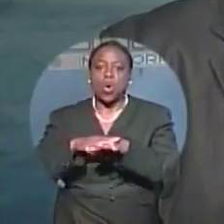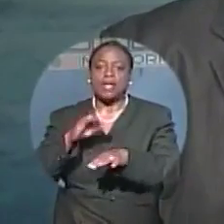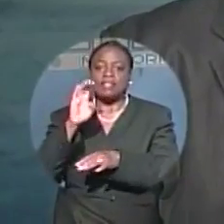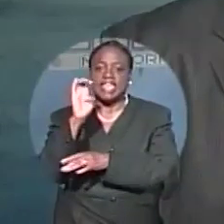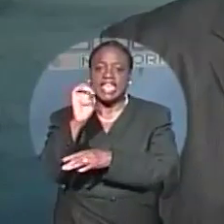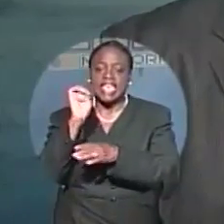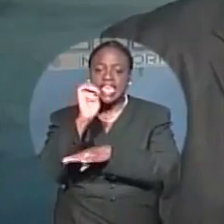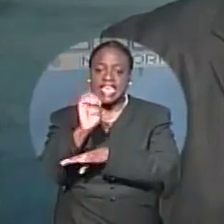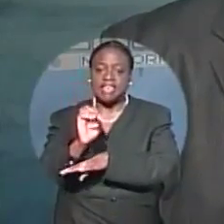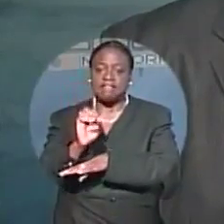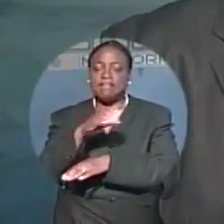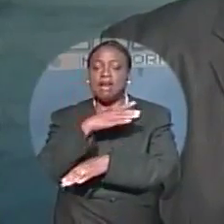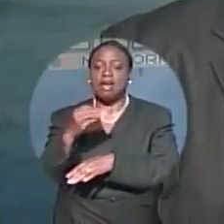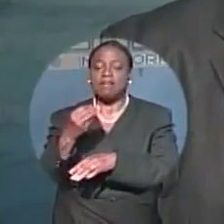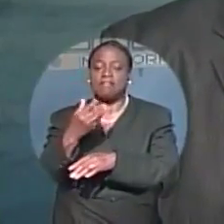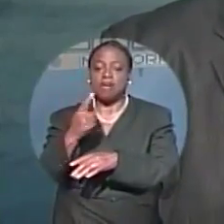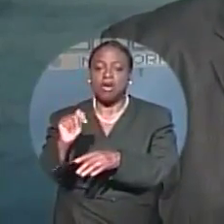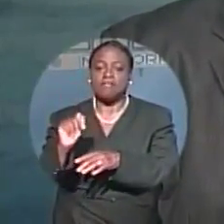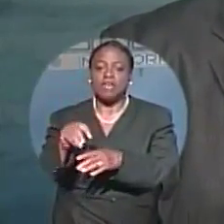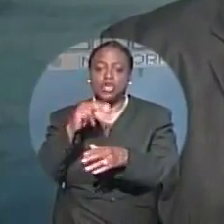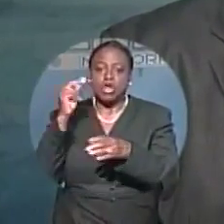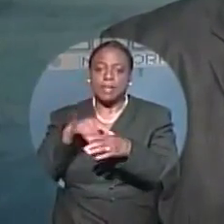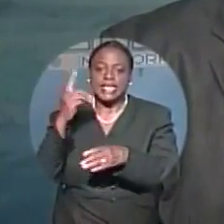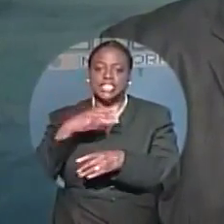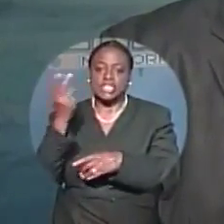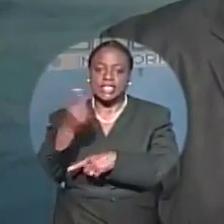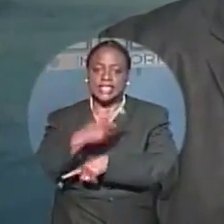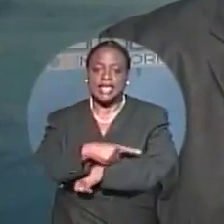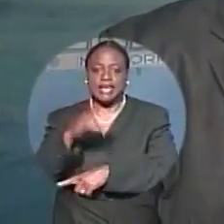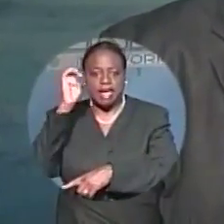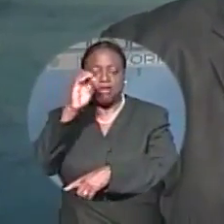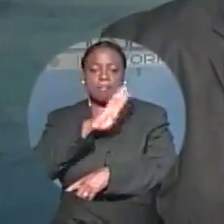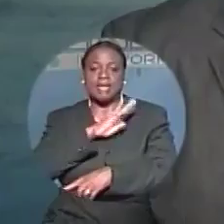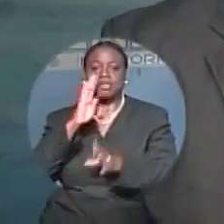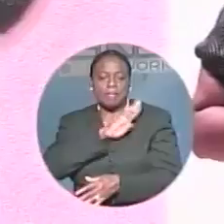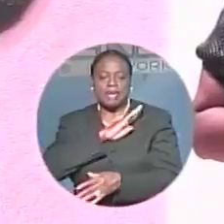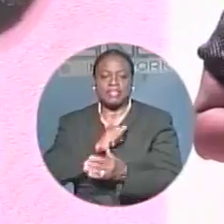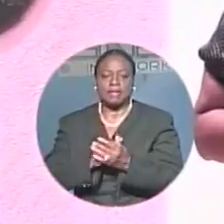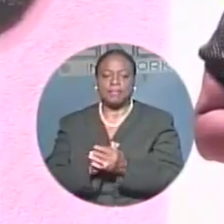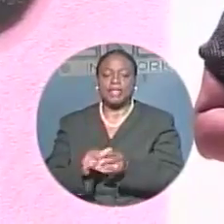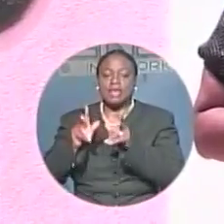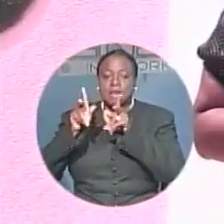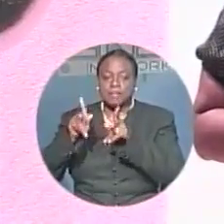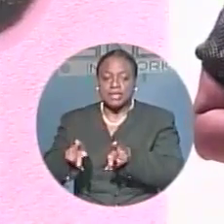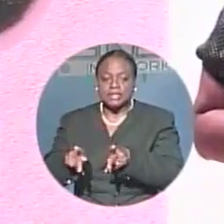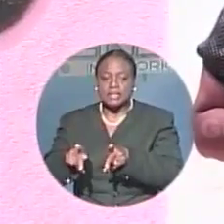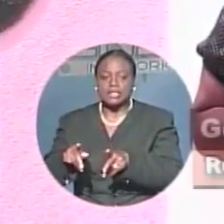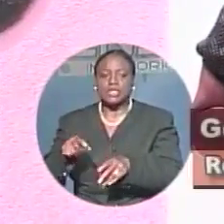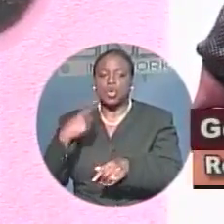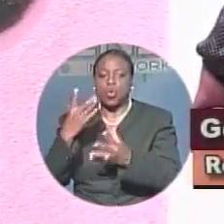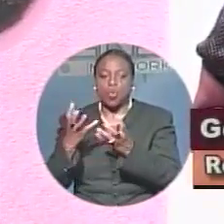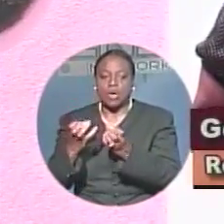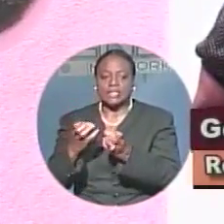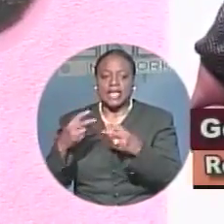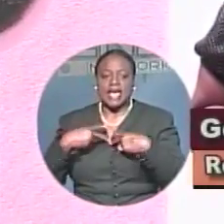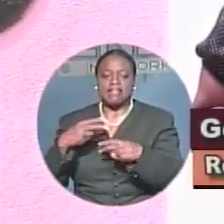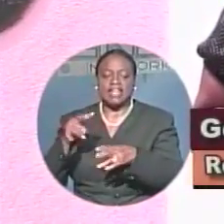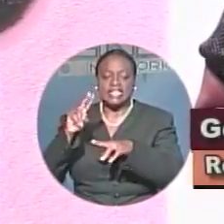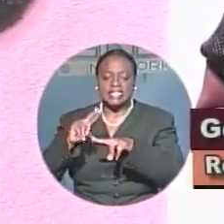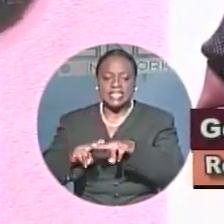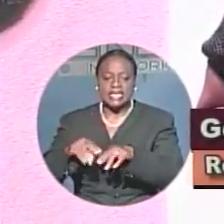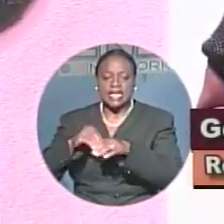spoke with Parliamentary Commissioner Errol Bethel, who explains the process. Persons vying for a seat in the House of Assembly